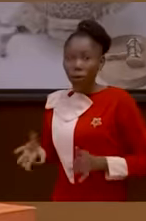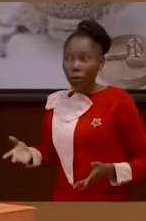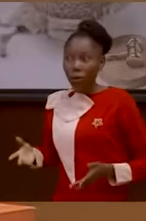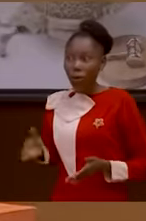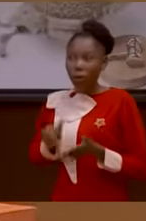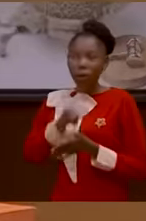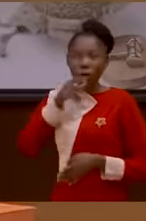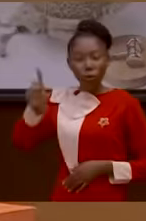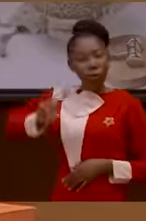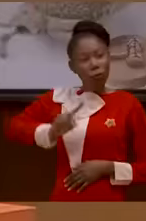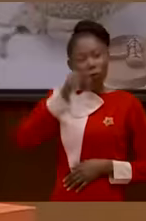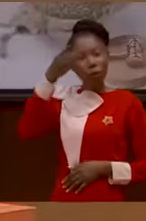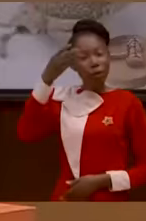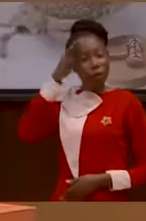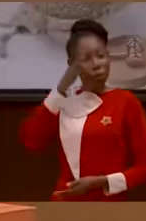your first child.